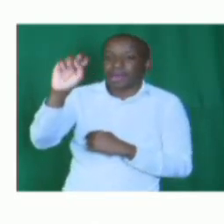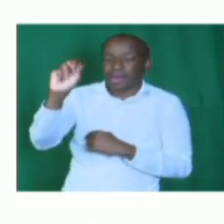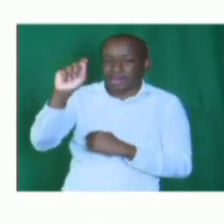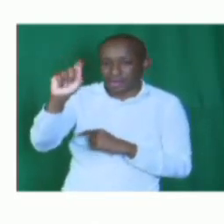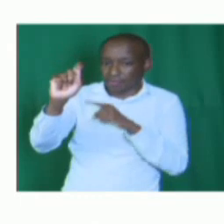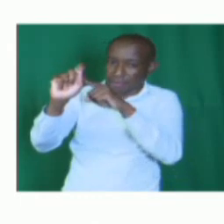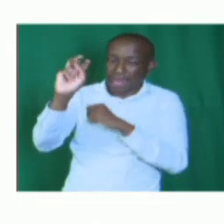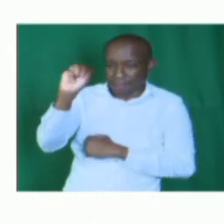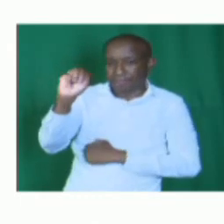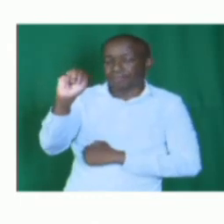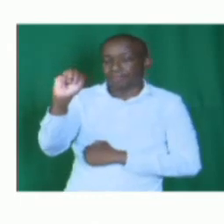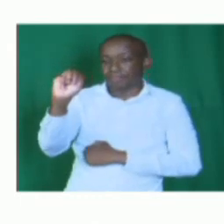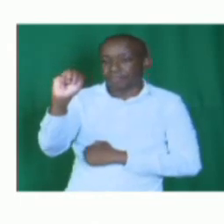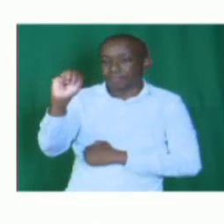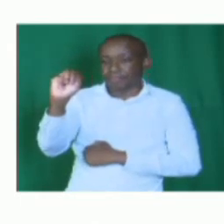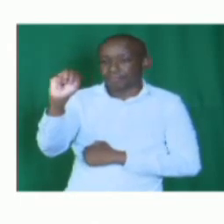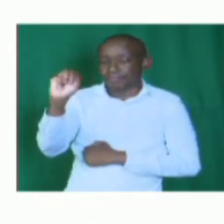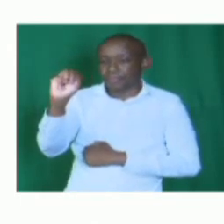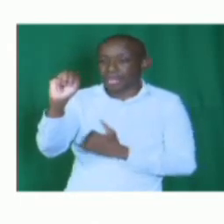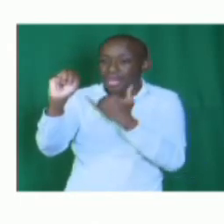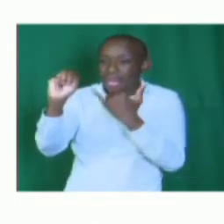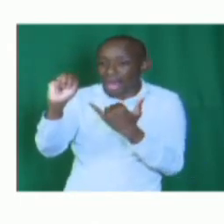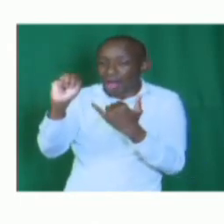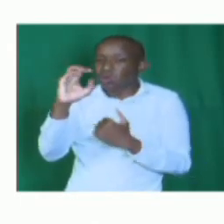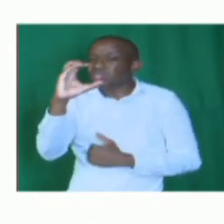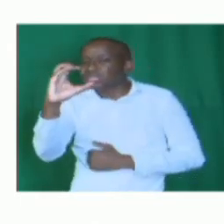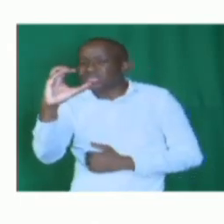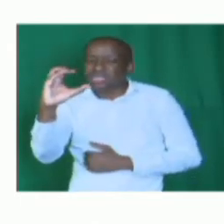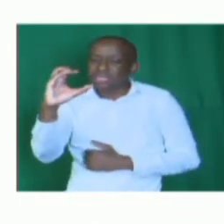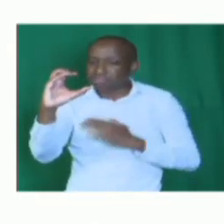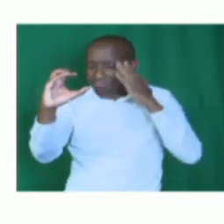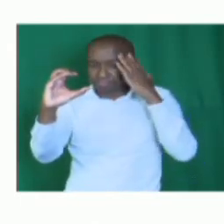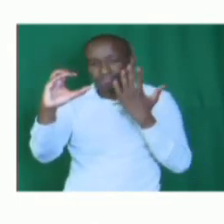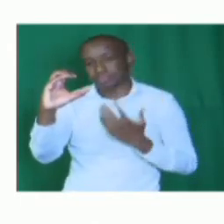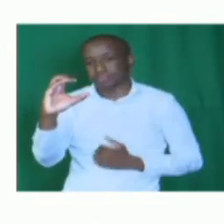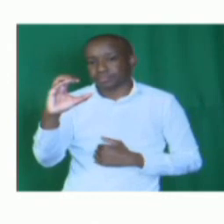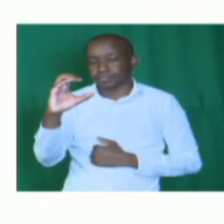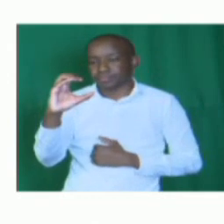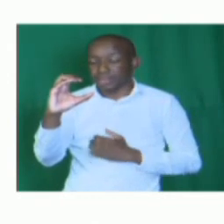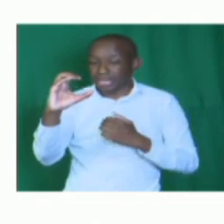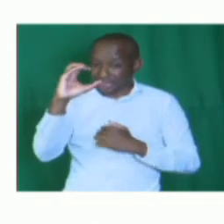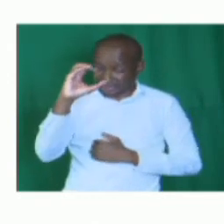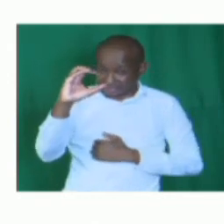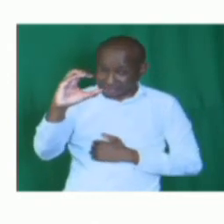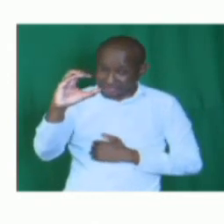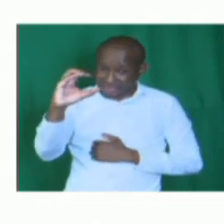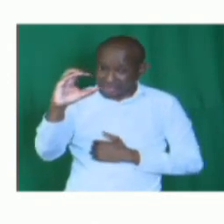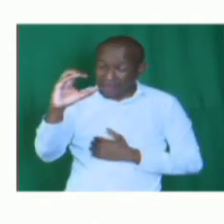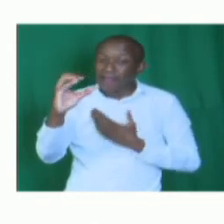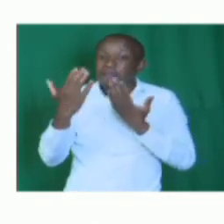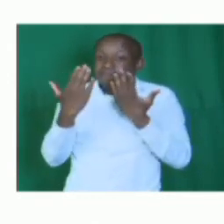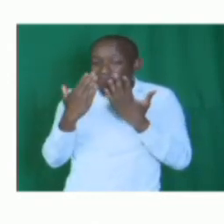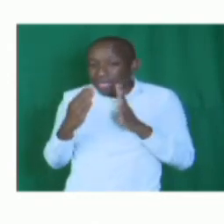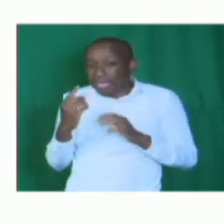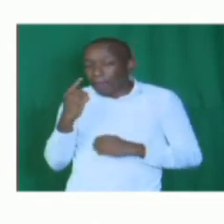that you haven't talked about yet is this c. The c is what we were looking